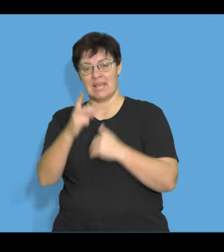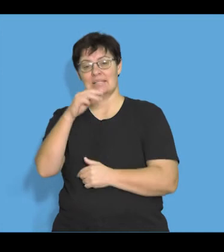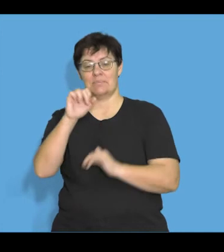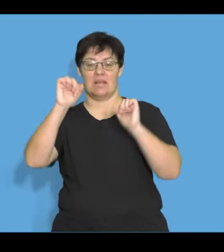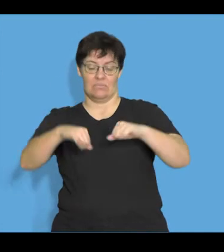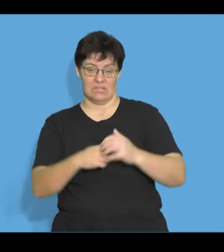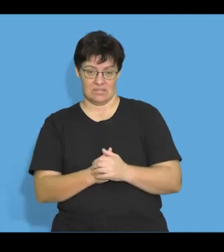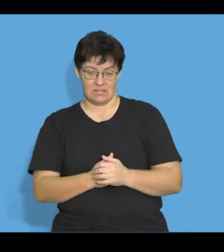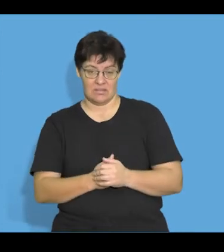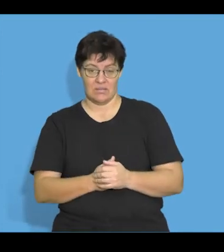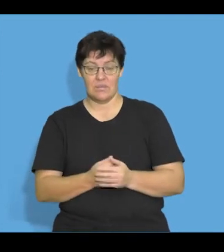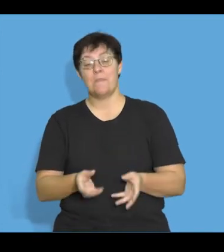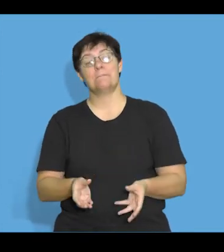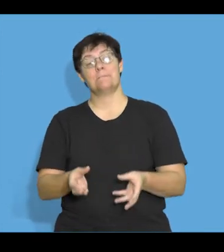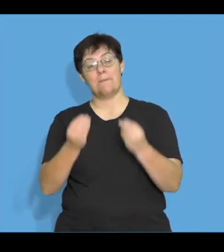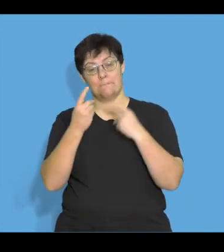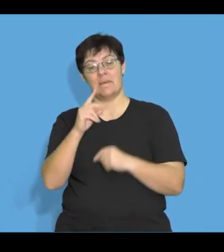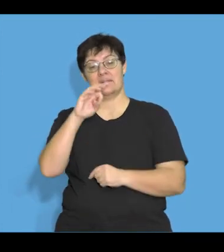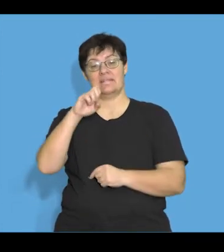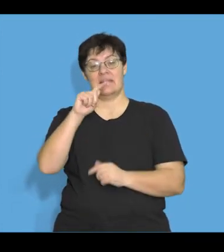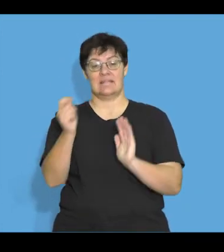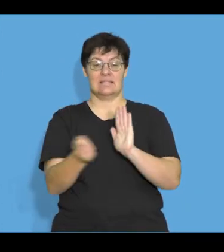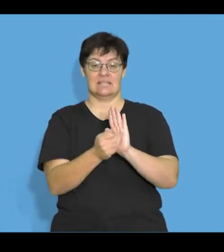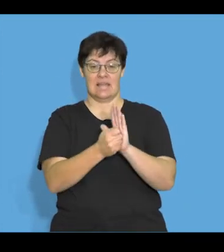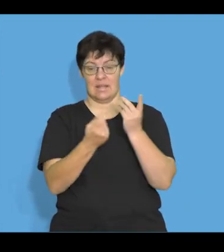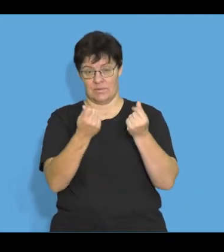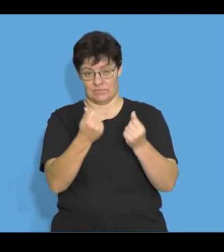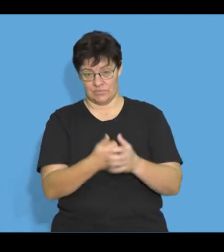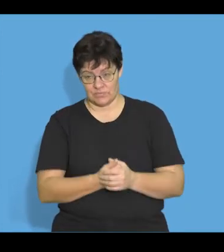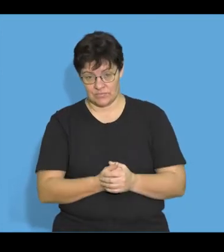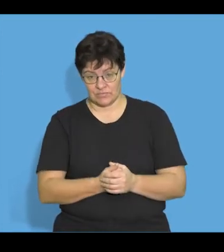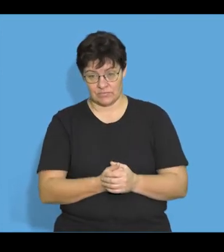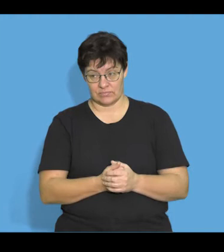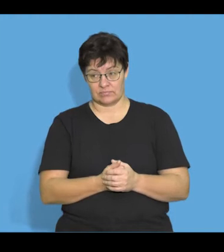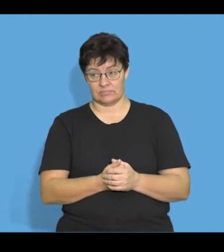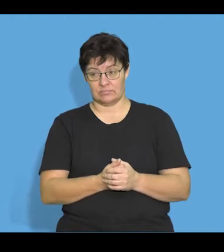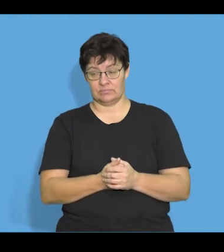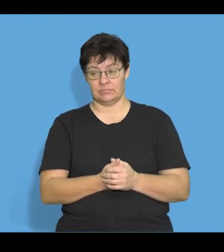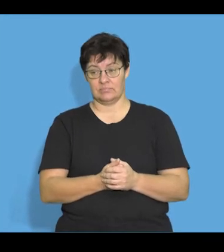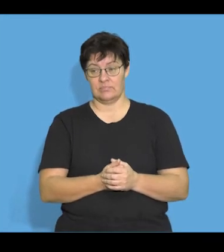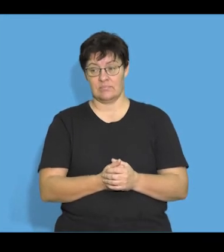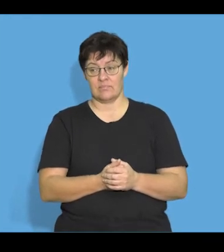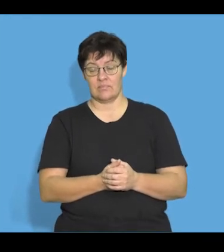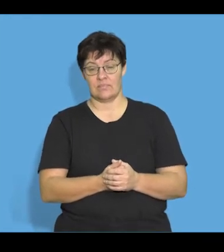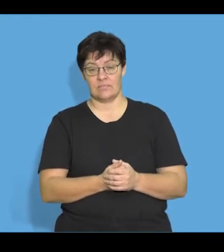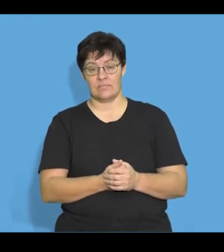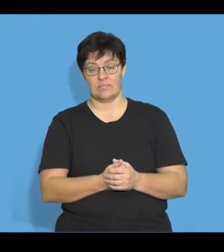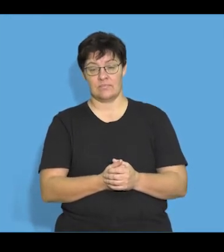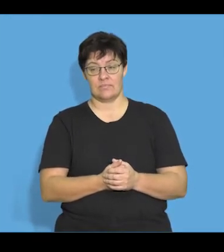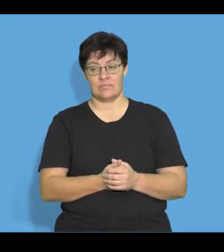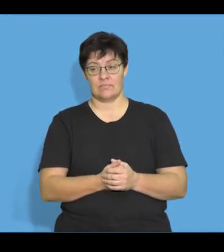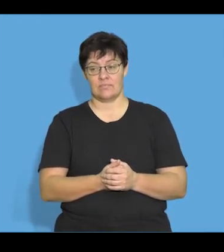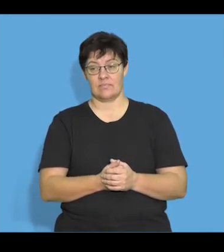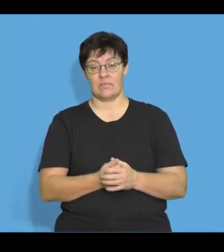allowances to give you your net sales figure. So there we go. We've got our net sales figure, right?